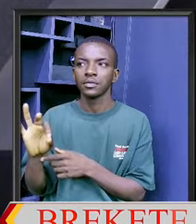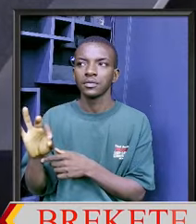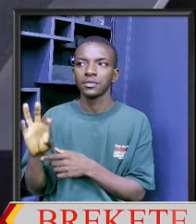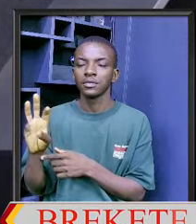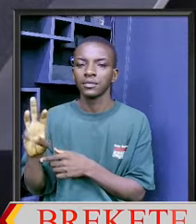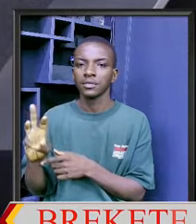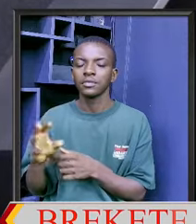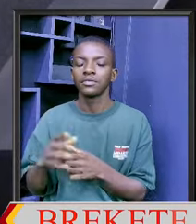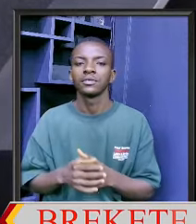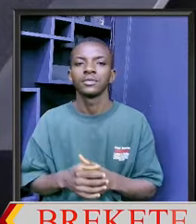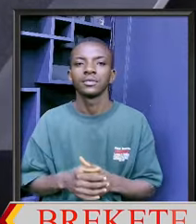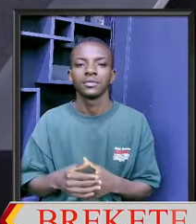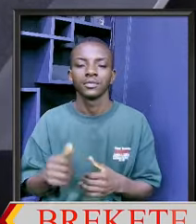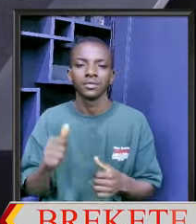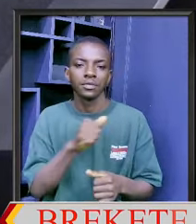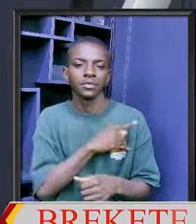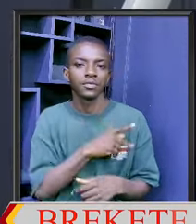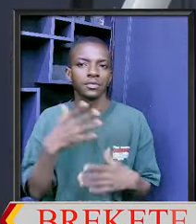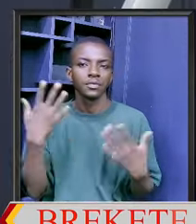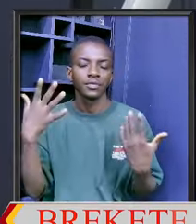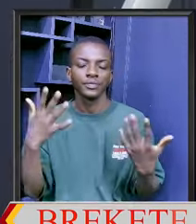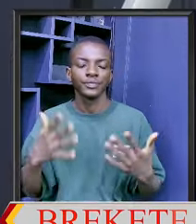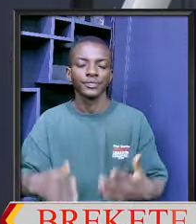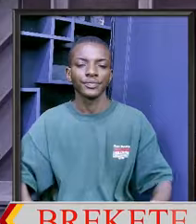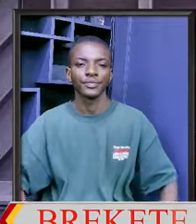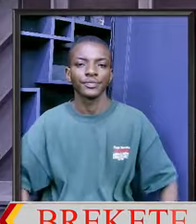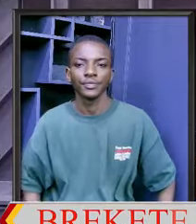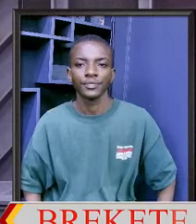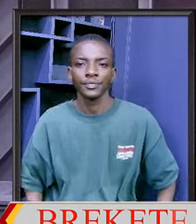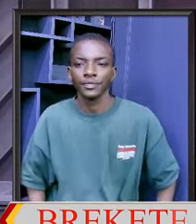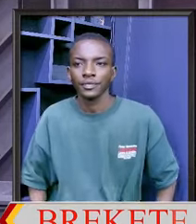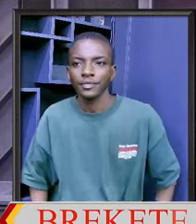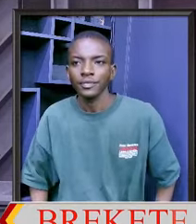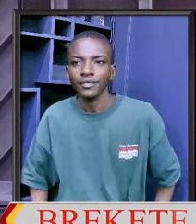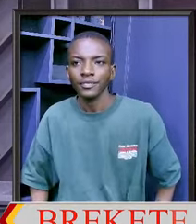081-00-78-54-96. Look, we appreciate my thank you very much.